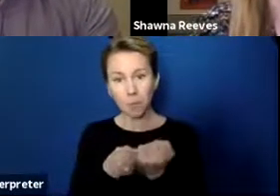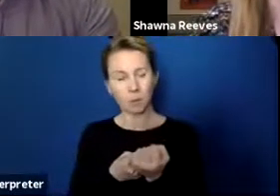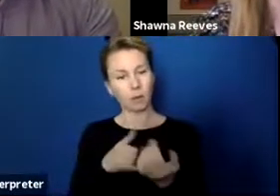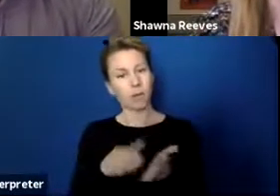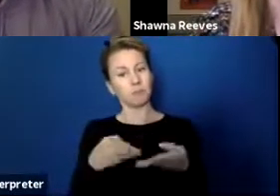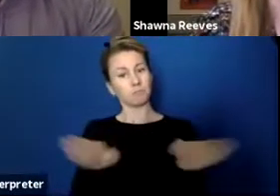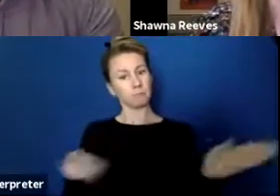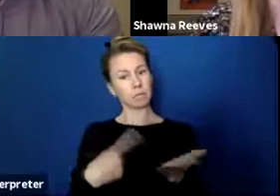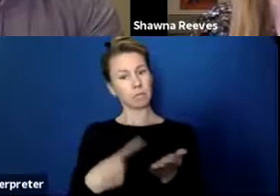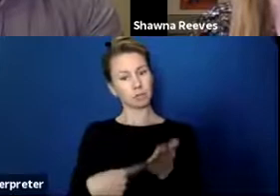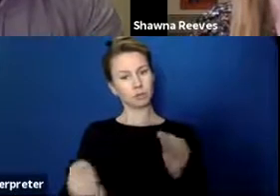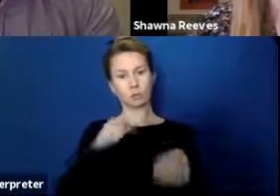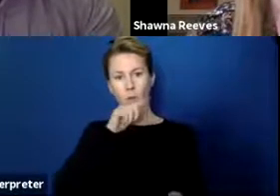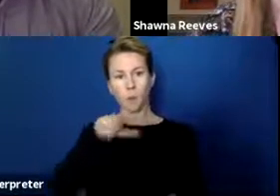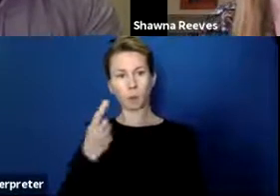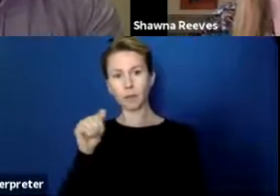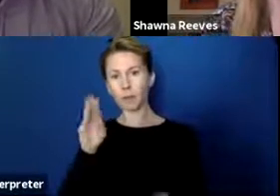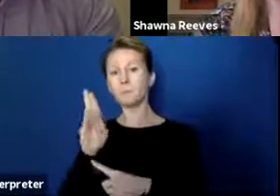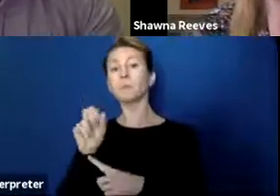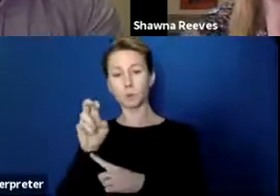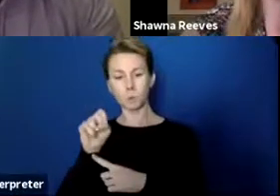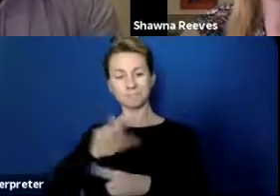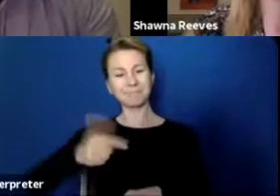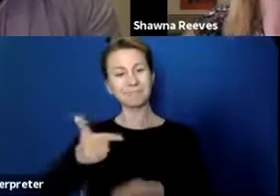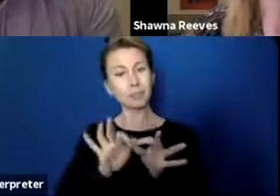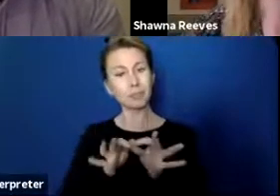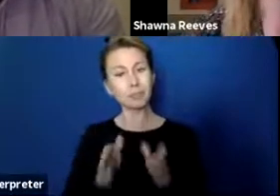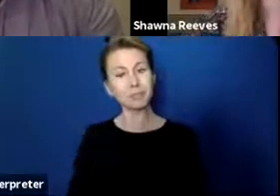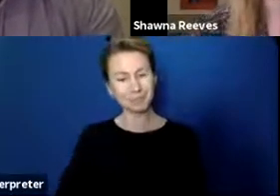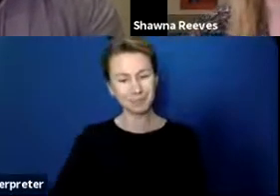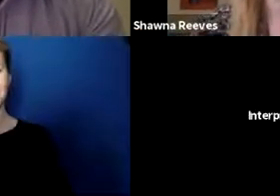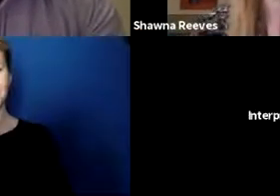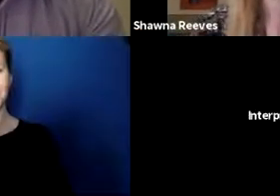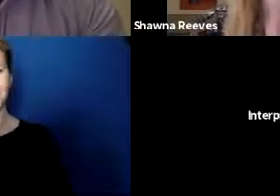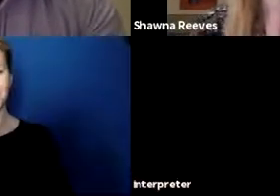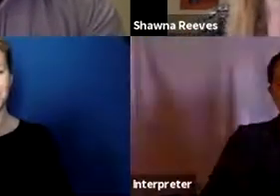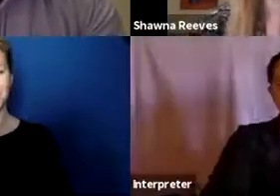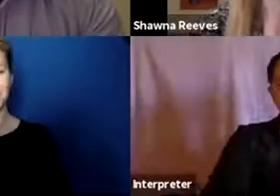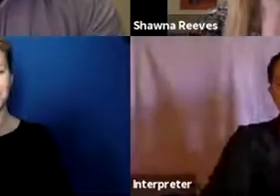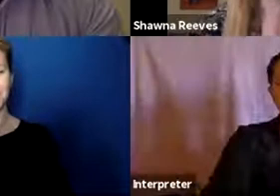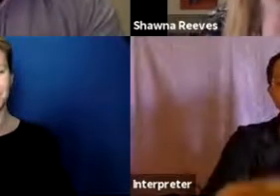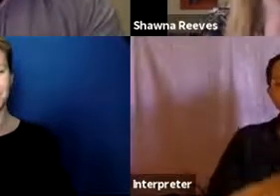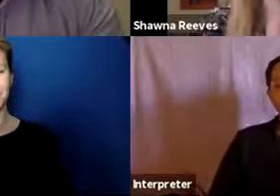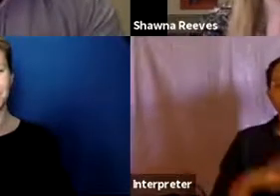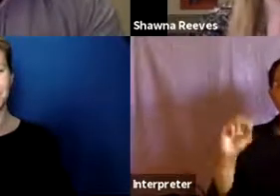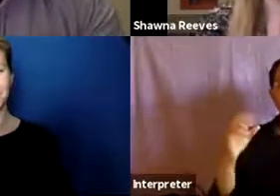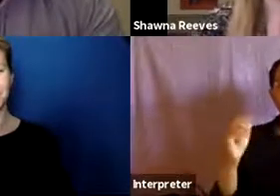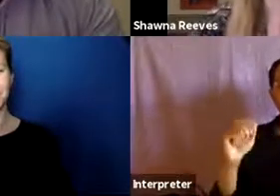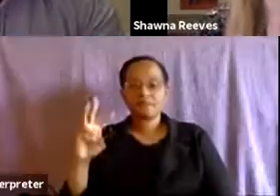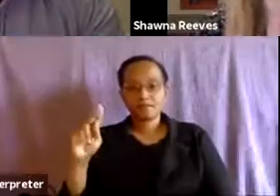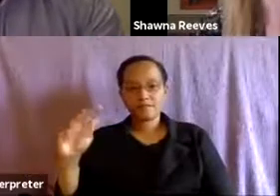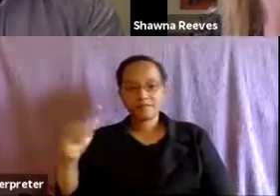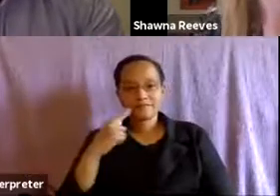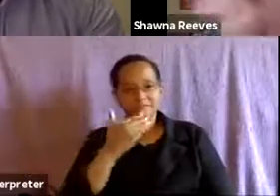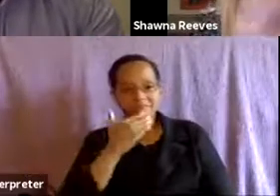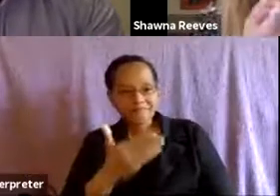me. But if we talk about elder justice, what that means is like we all need transportation, we all need food, we all need supports. And I